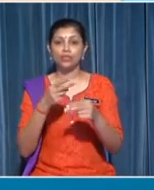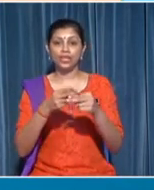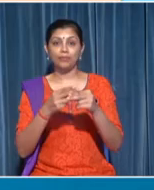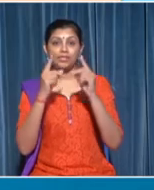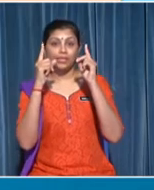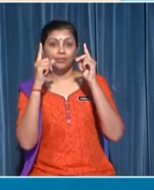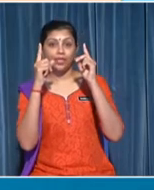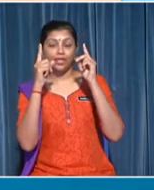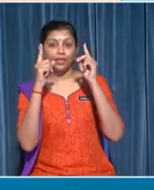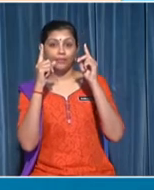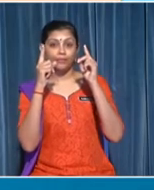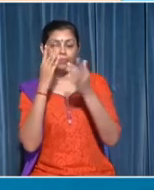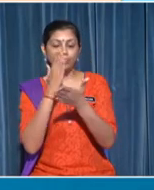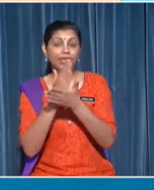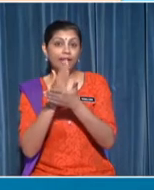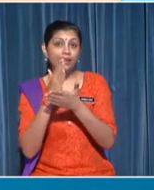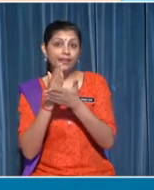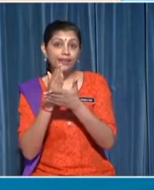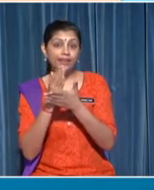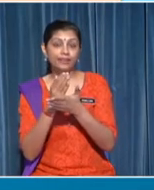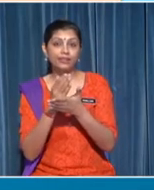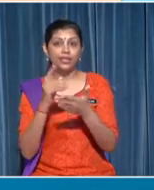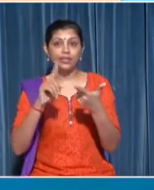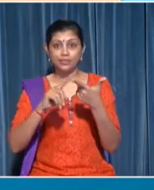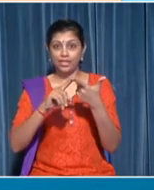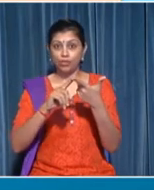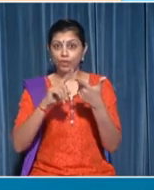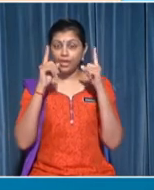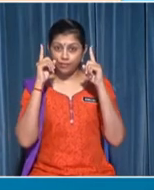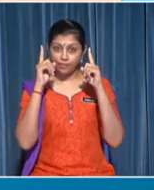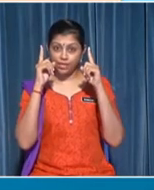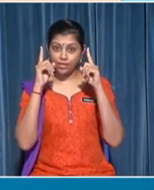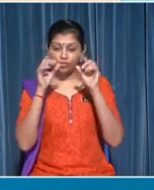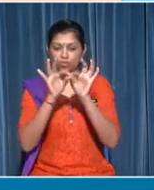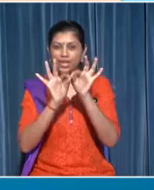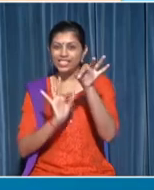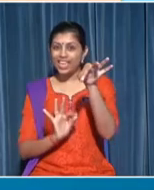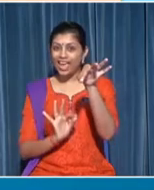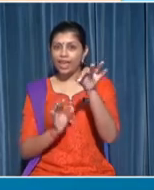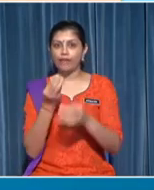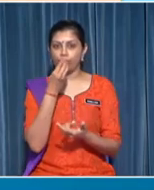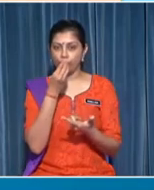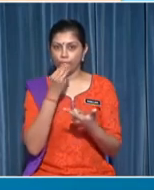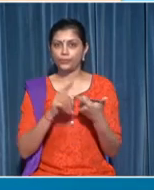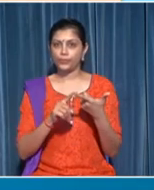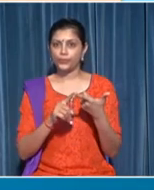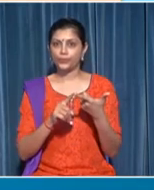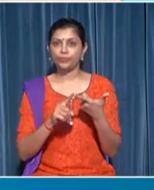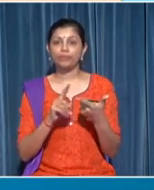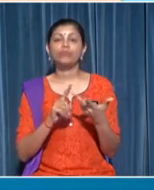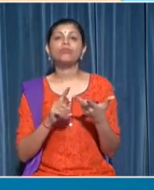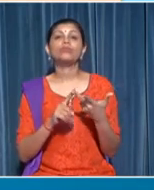have canines to tear food. And last but not least, the molars